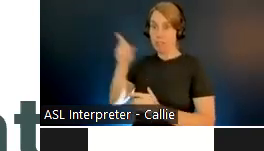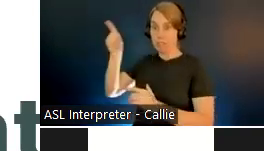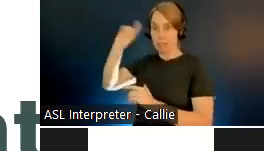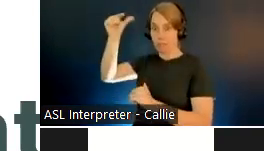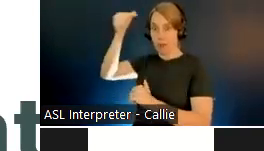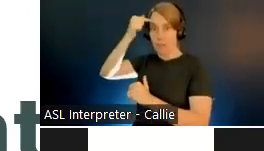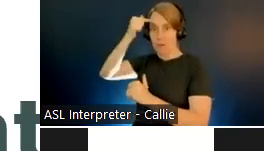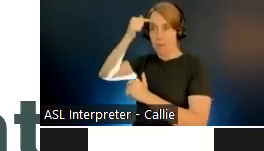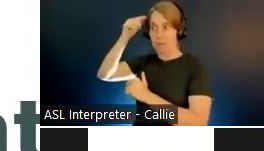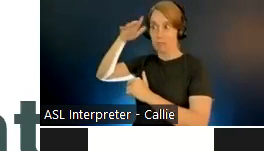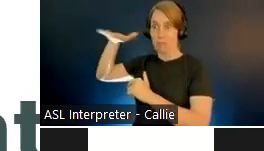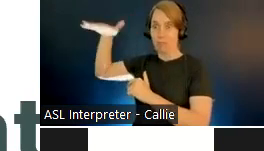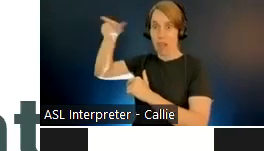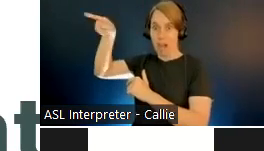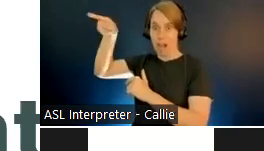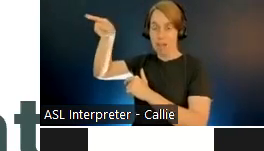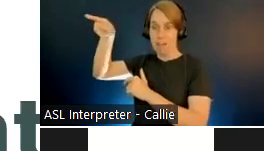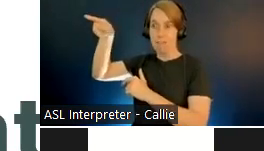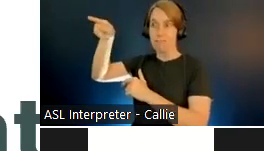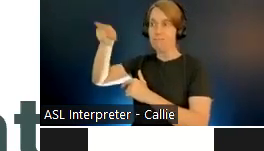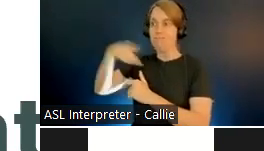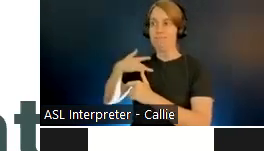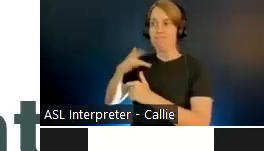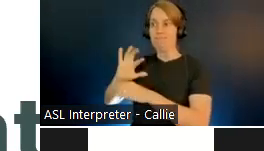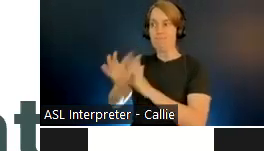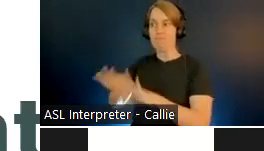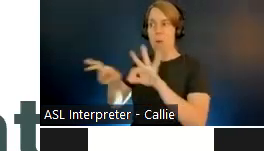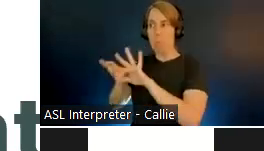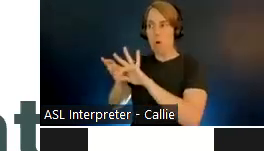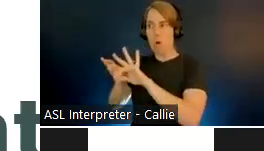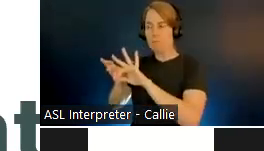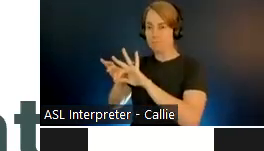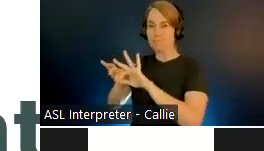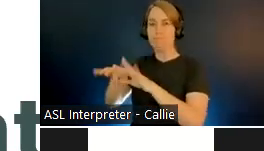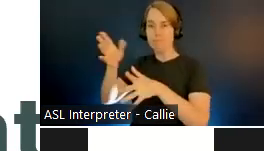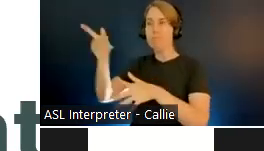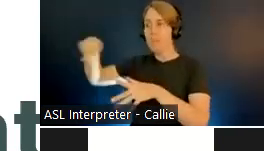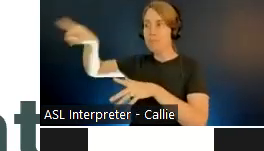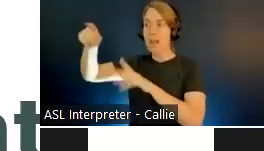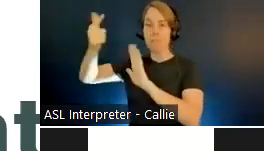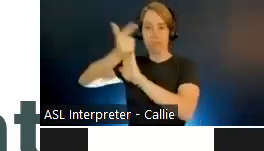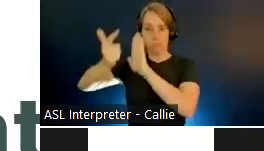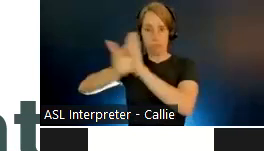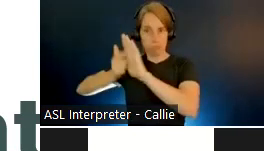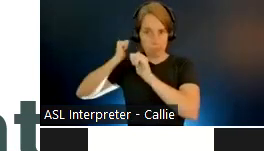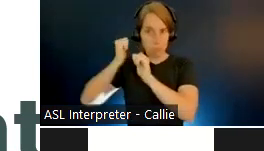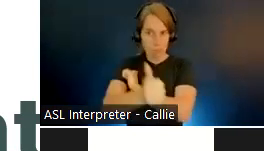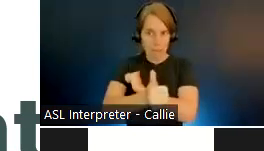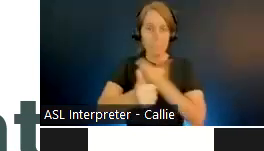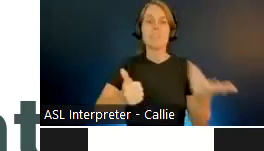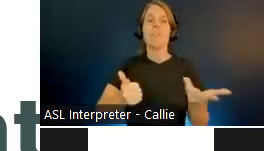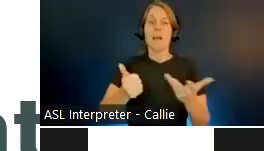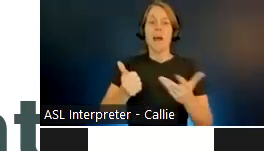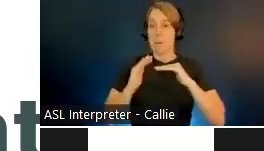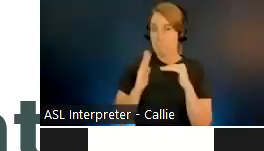state's VR agency to set aside a minimum of 15% of their public VR